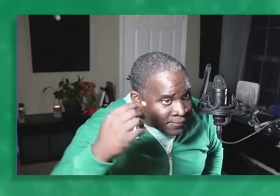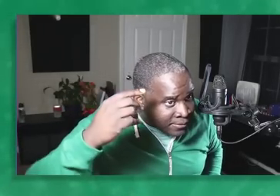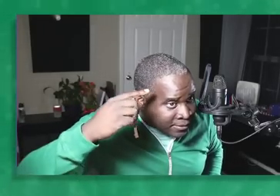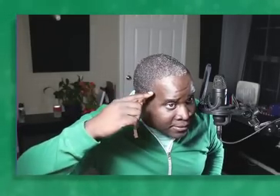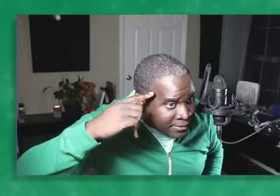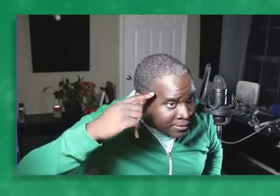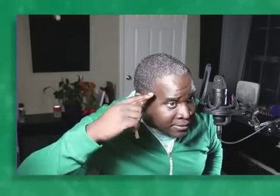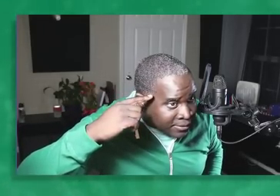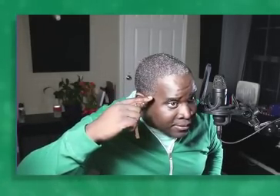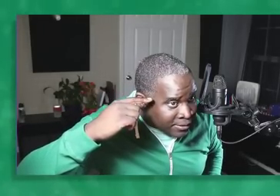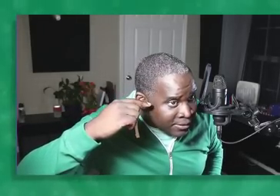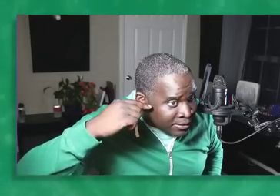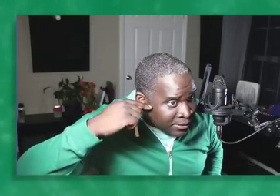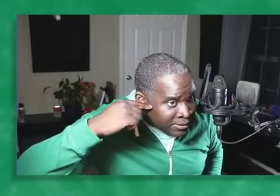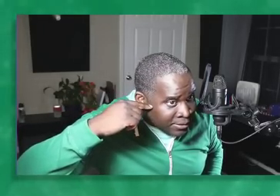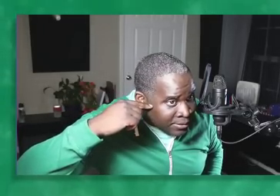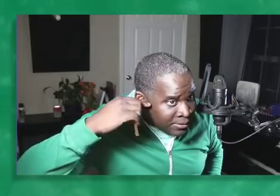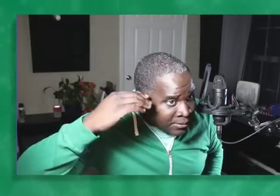If